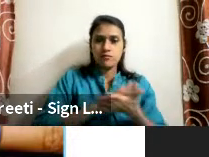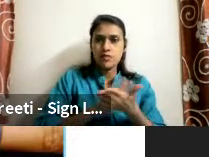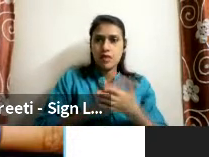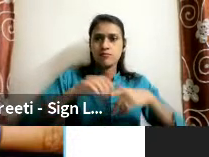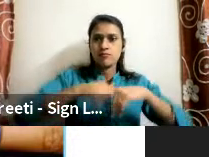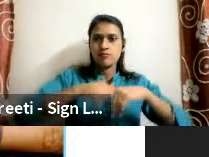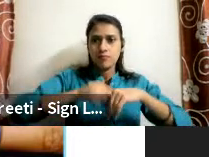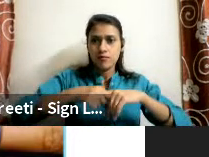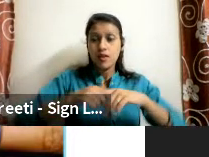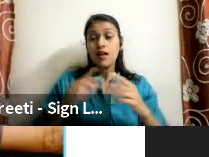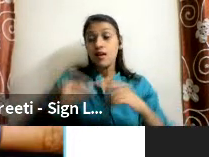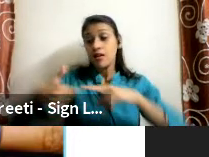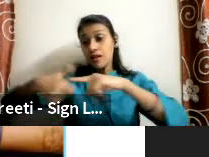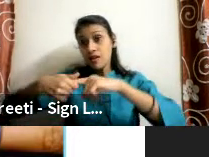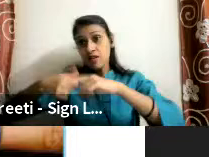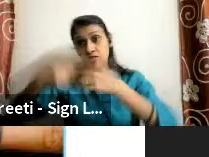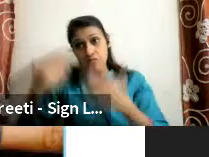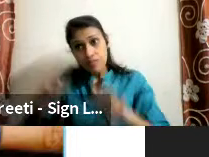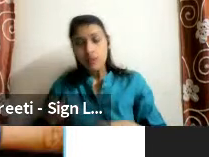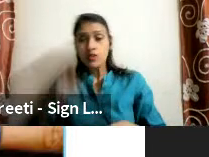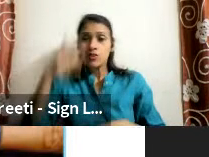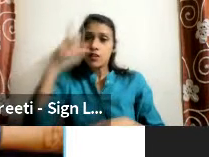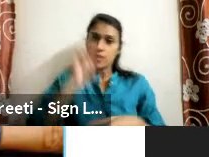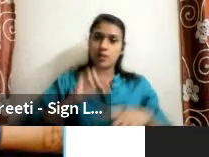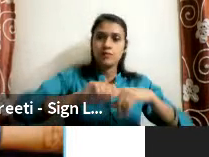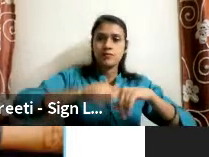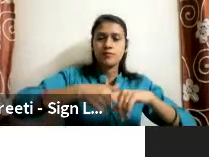clean it before you share it with somebody else.